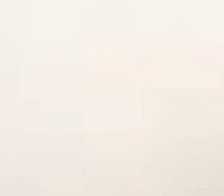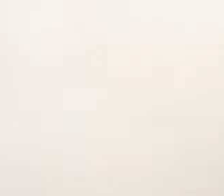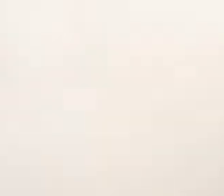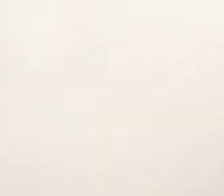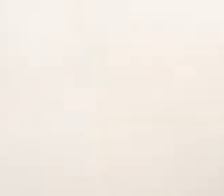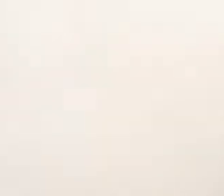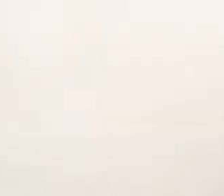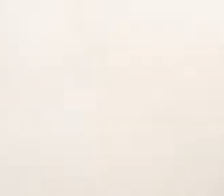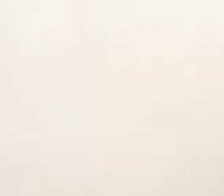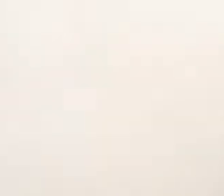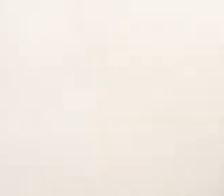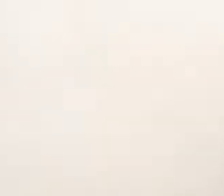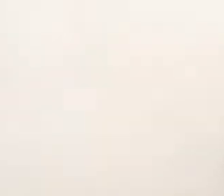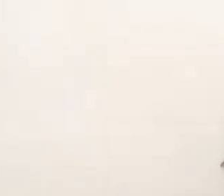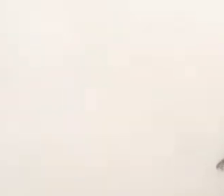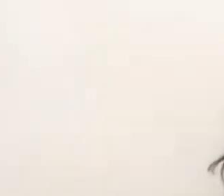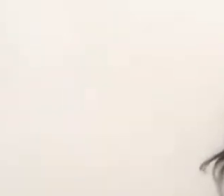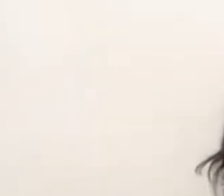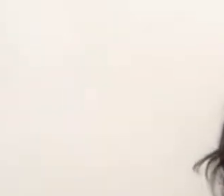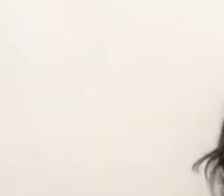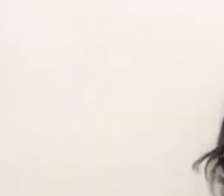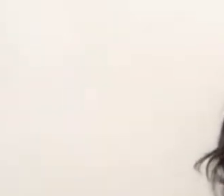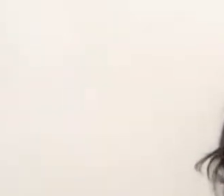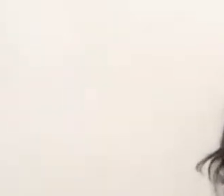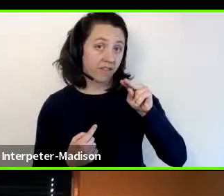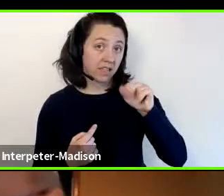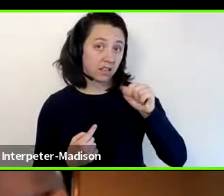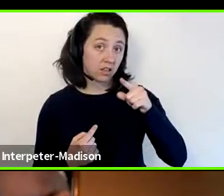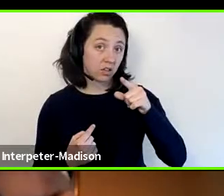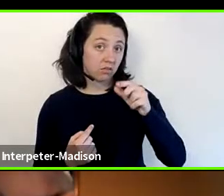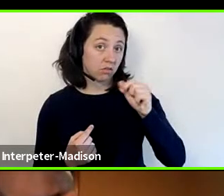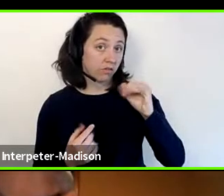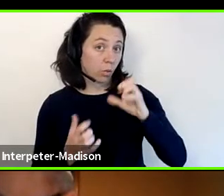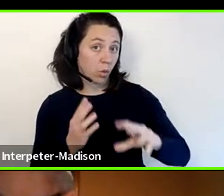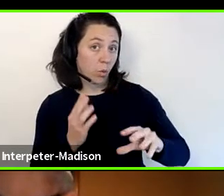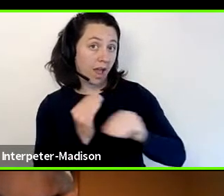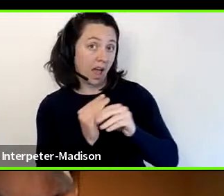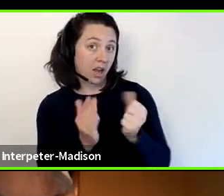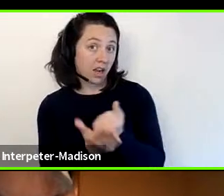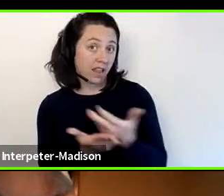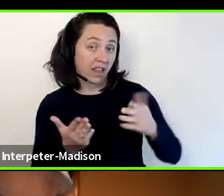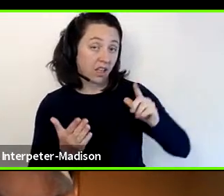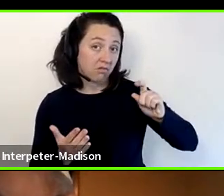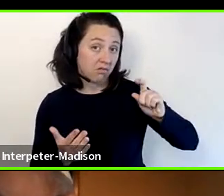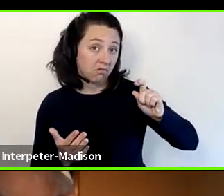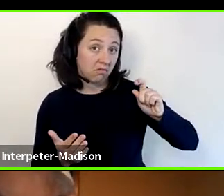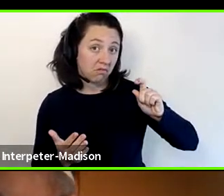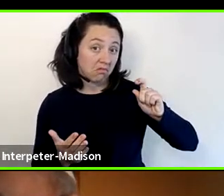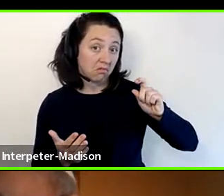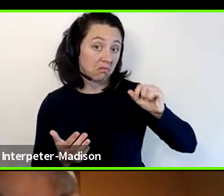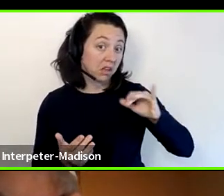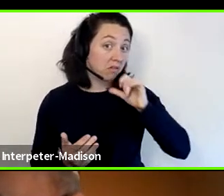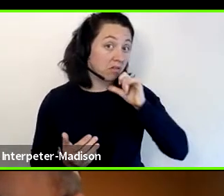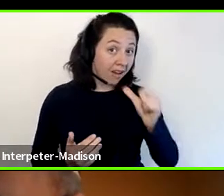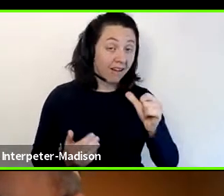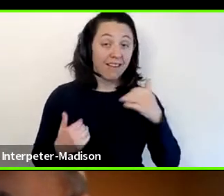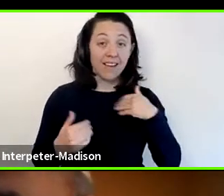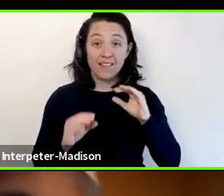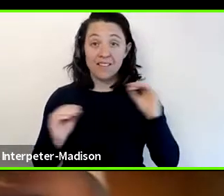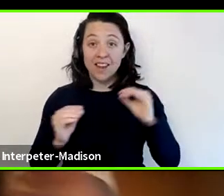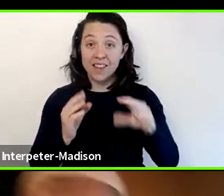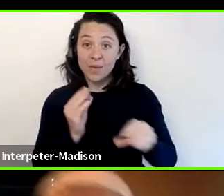Dr. Evans, unless you want to add on to the presentation thus far, if not, we'll go into questions from panel